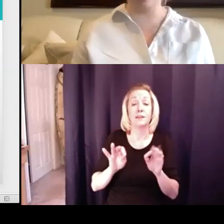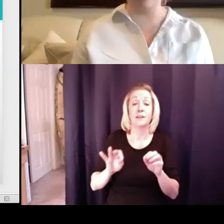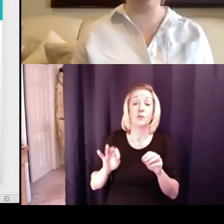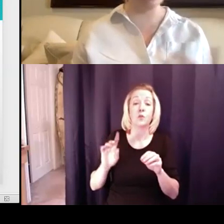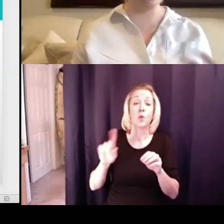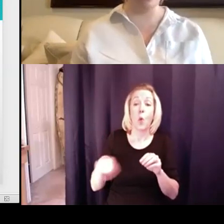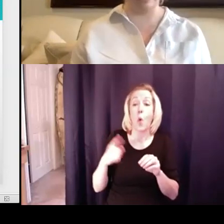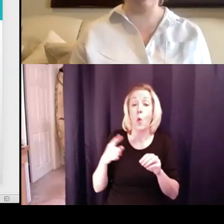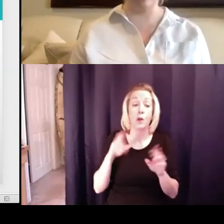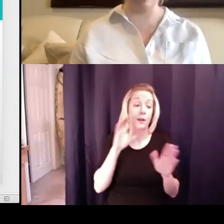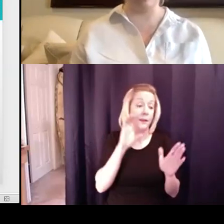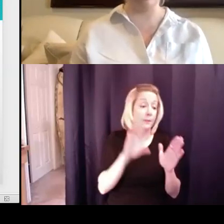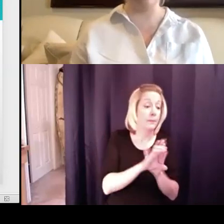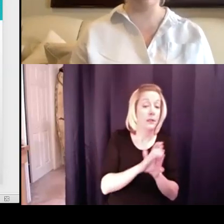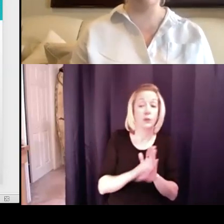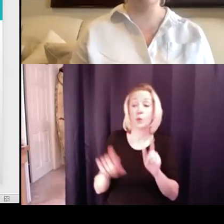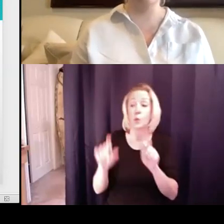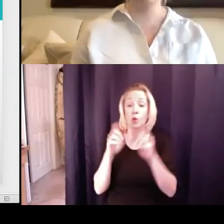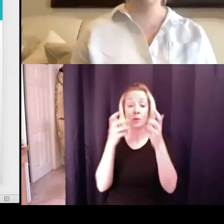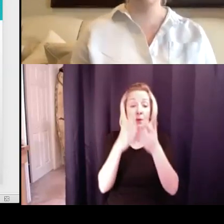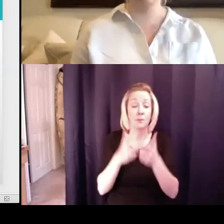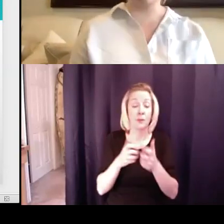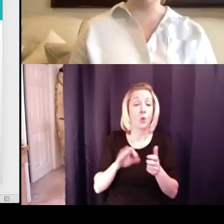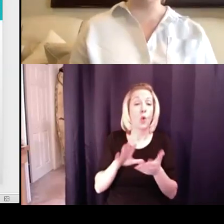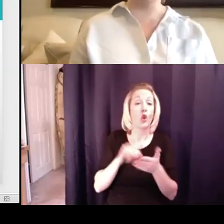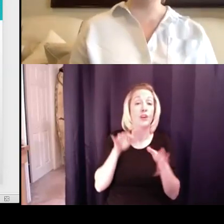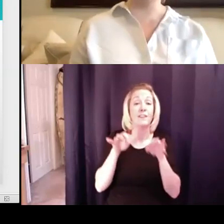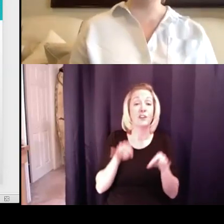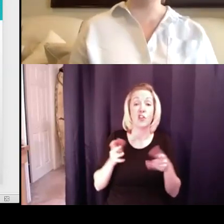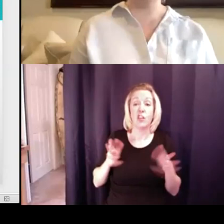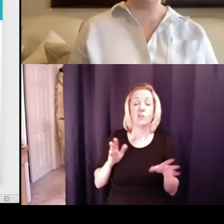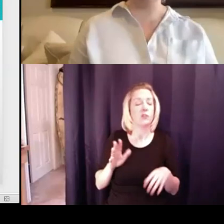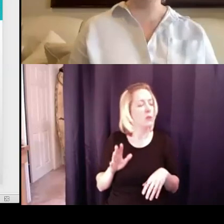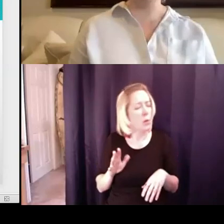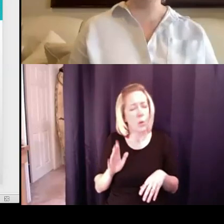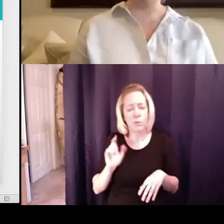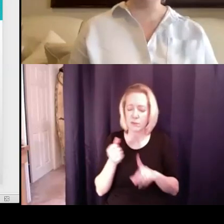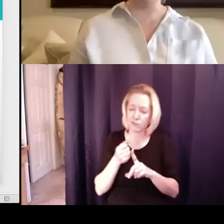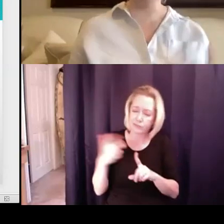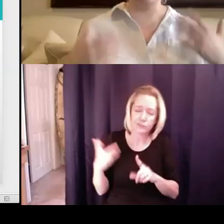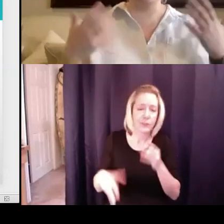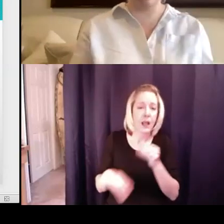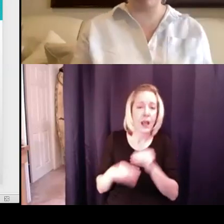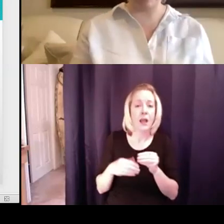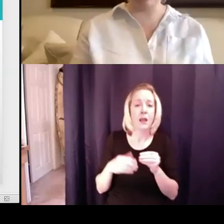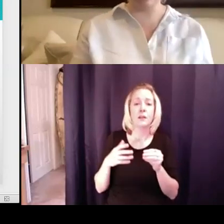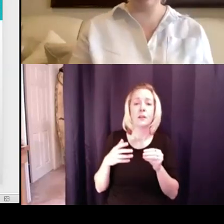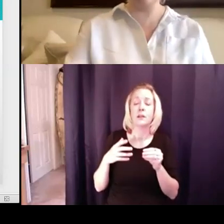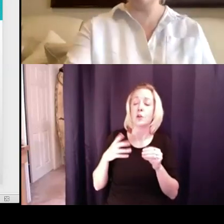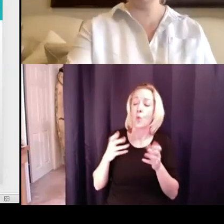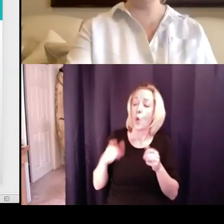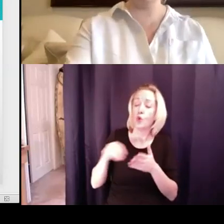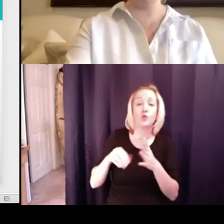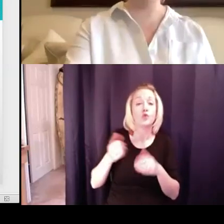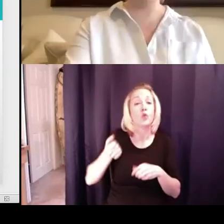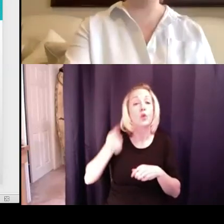words or pictures or learning rote definitions, right? We need to help our children understand the meaning of words by experiencing these